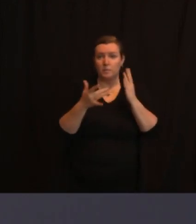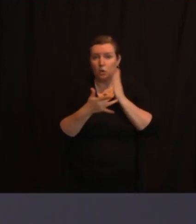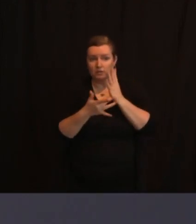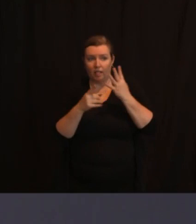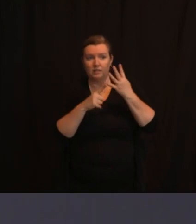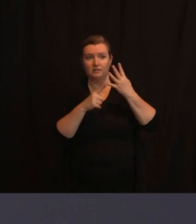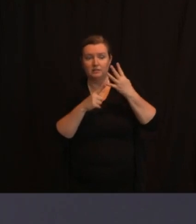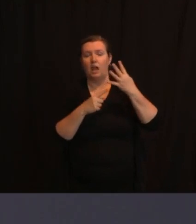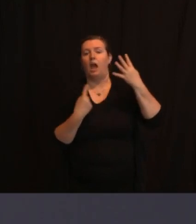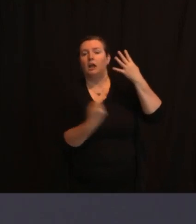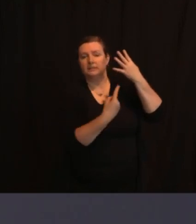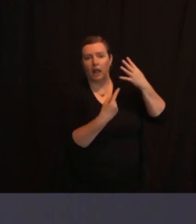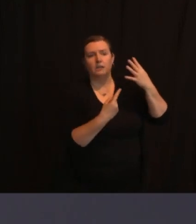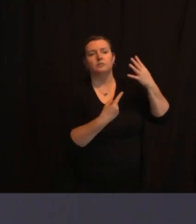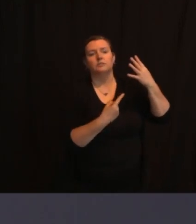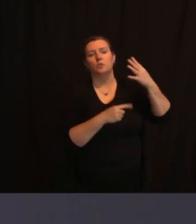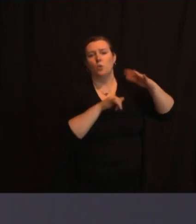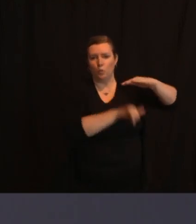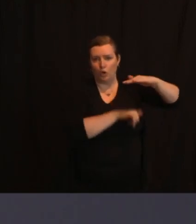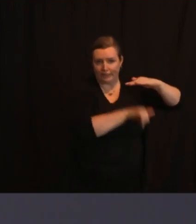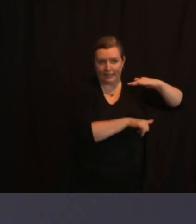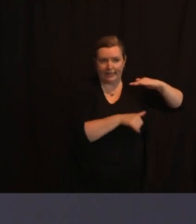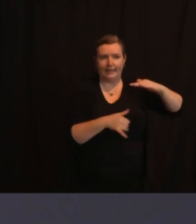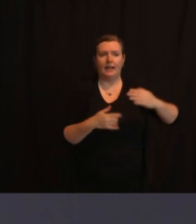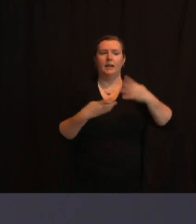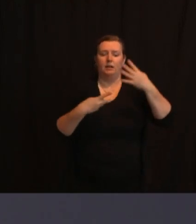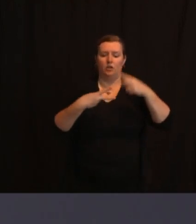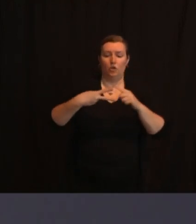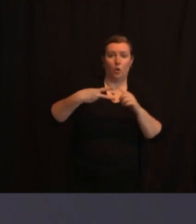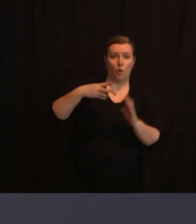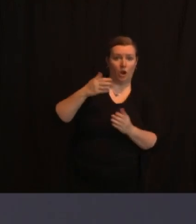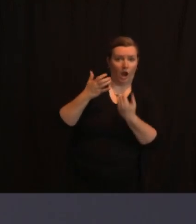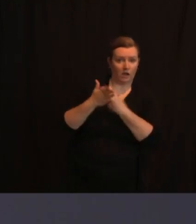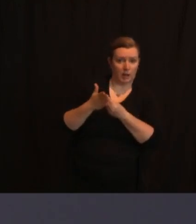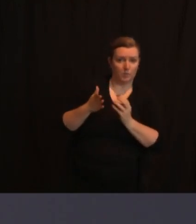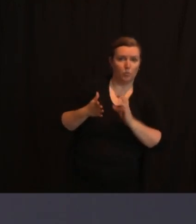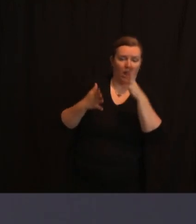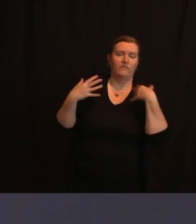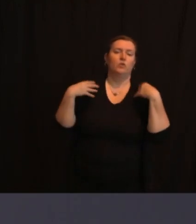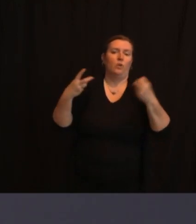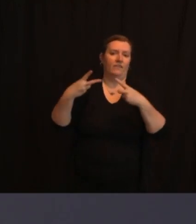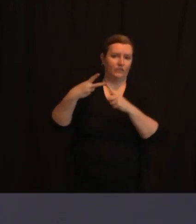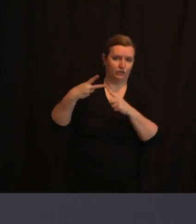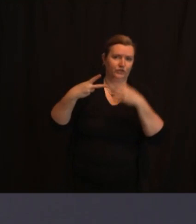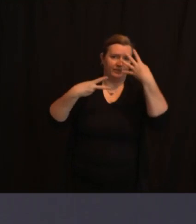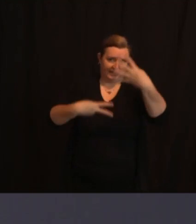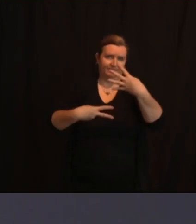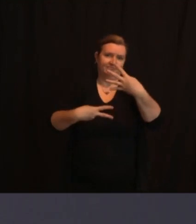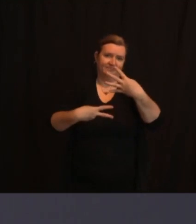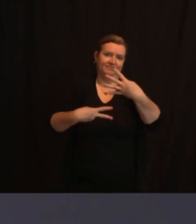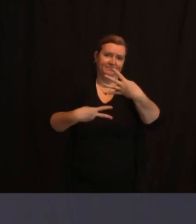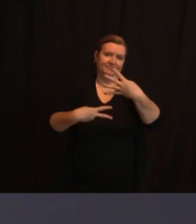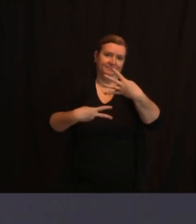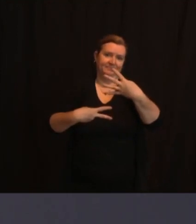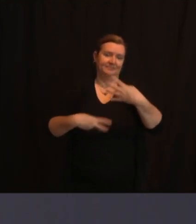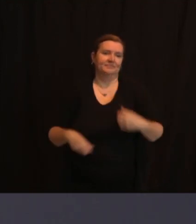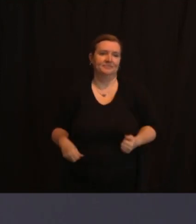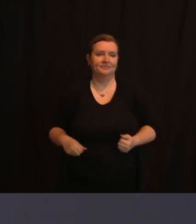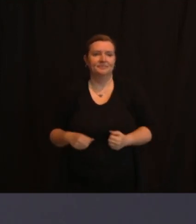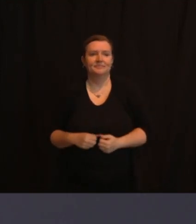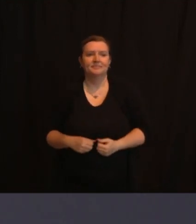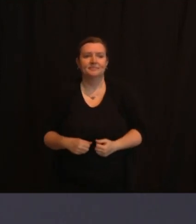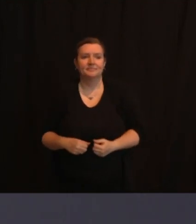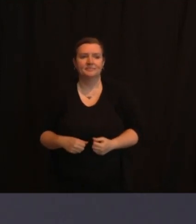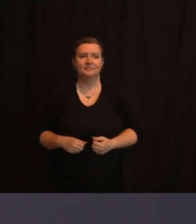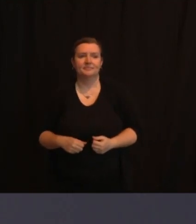isolation/quarantining, and then economic recovery and resiliency. So that'll come either as part of those conversations or on its own. Any comment either on